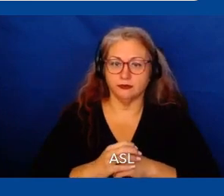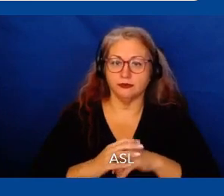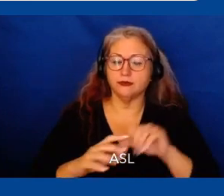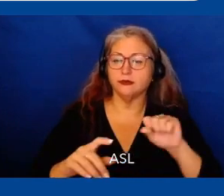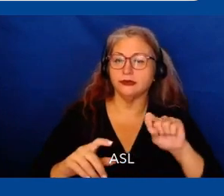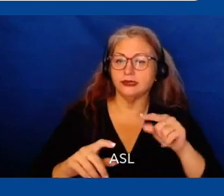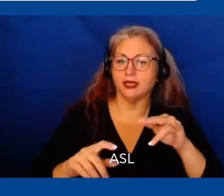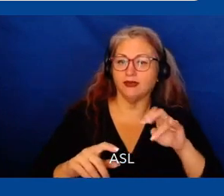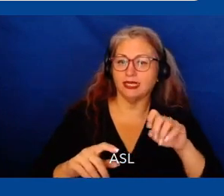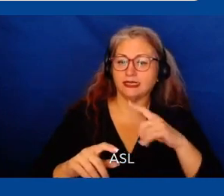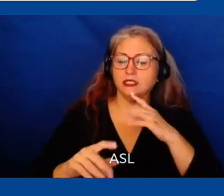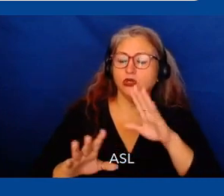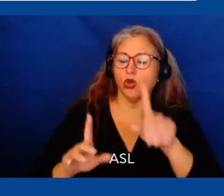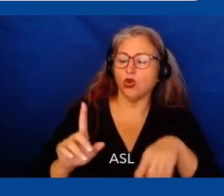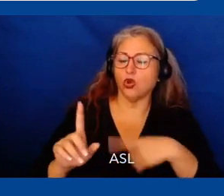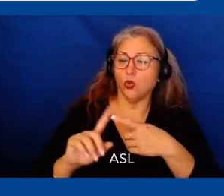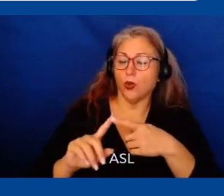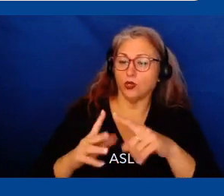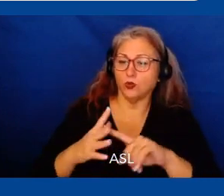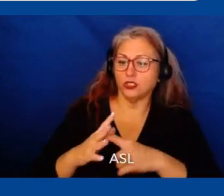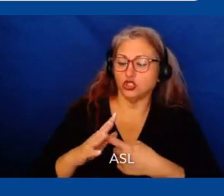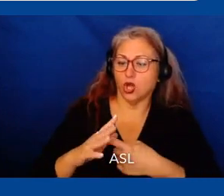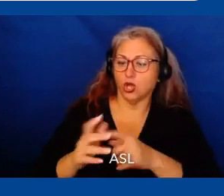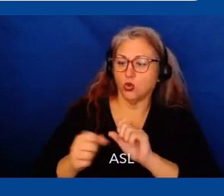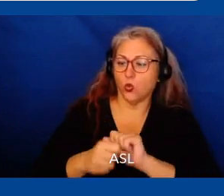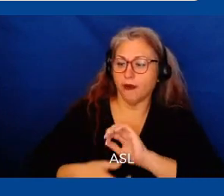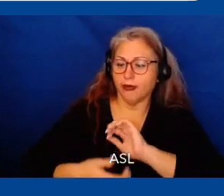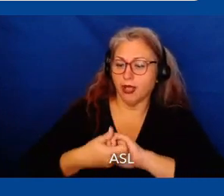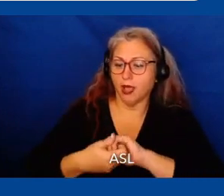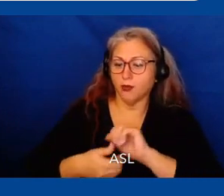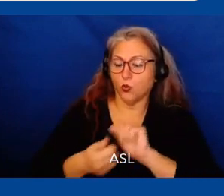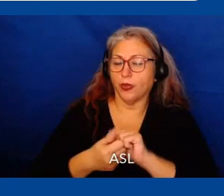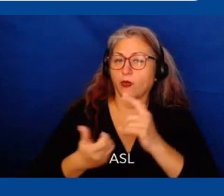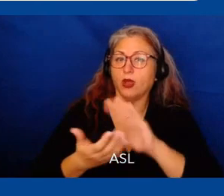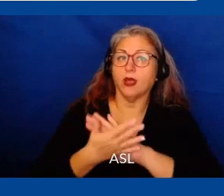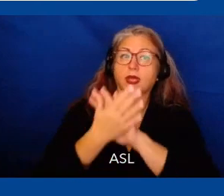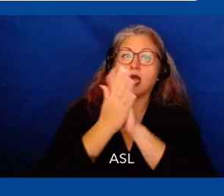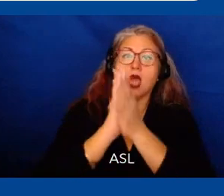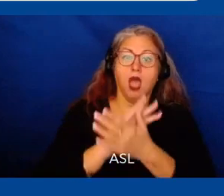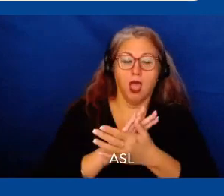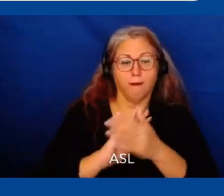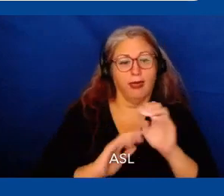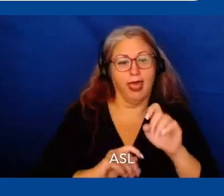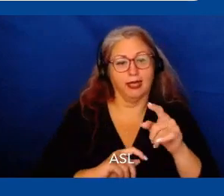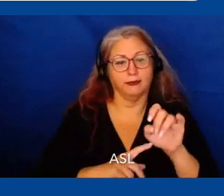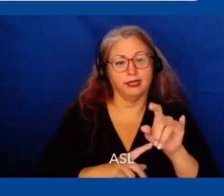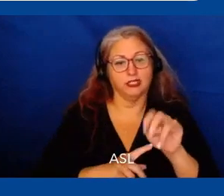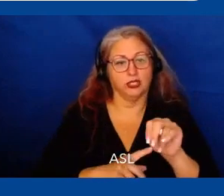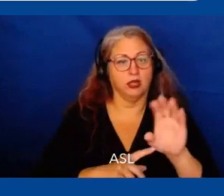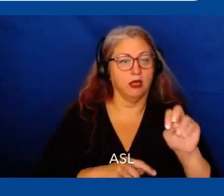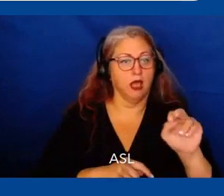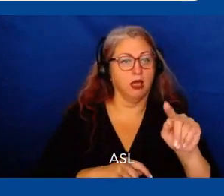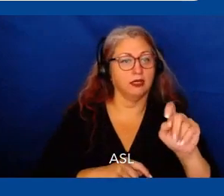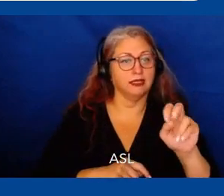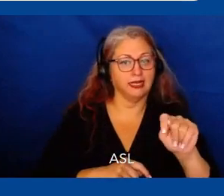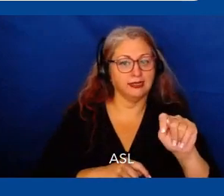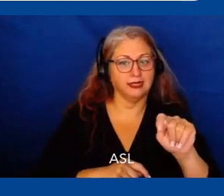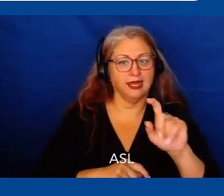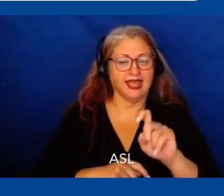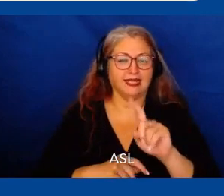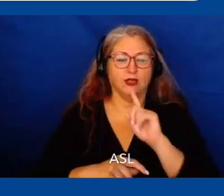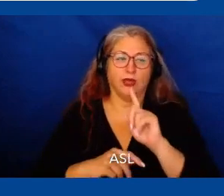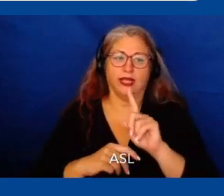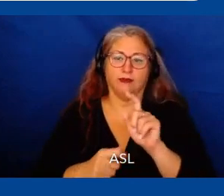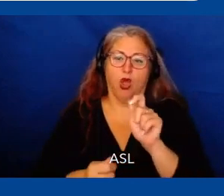And so when you started to then collaborate on what would become expedition content, the augmented